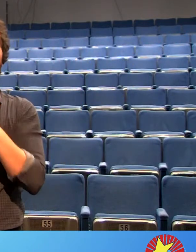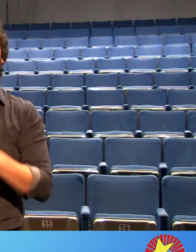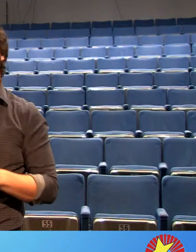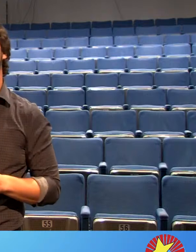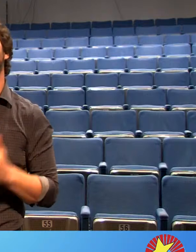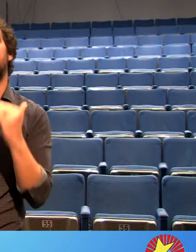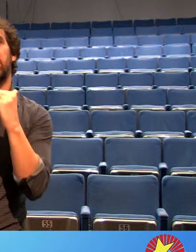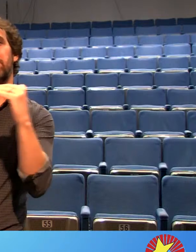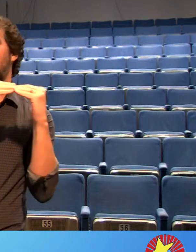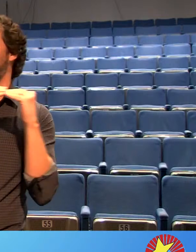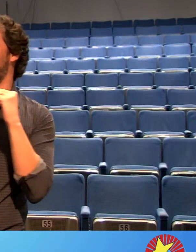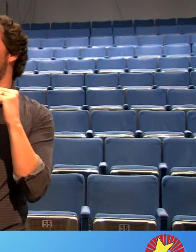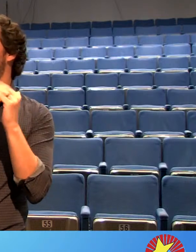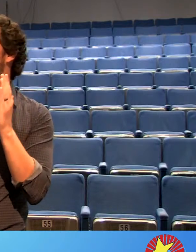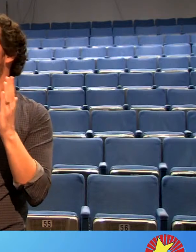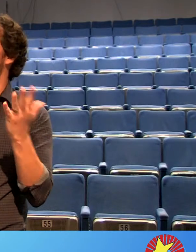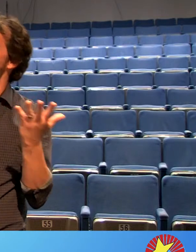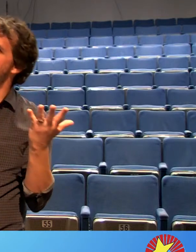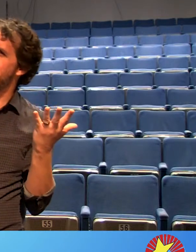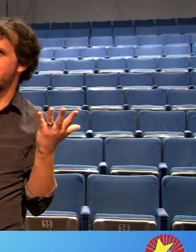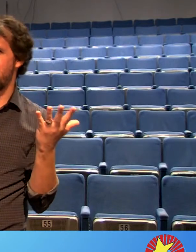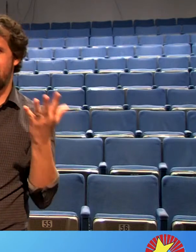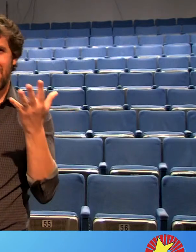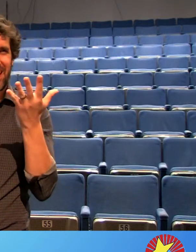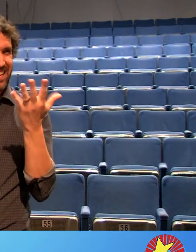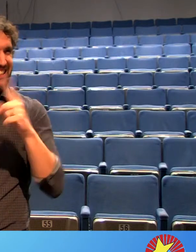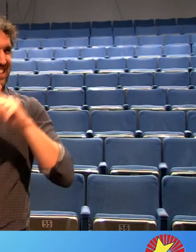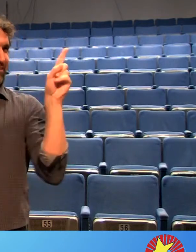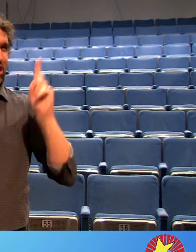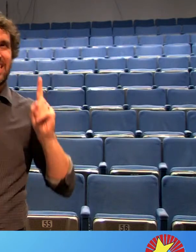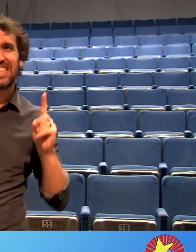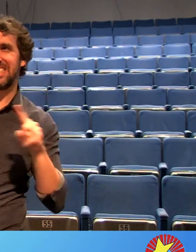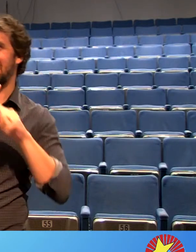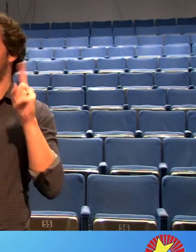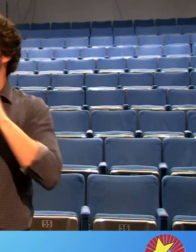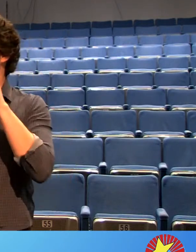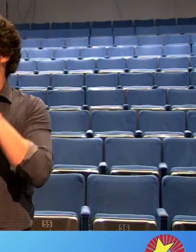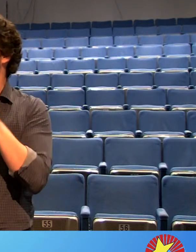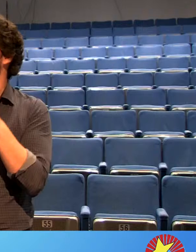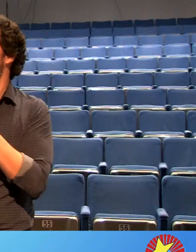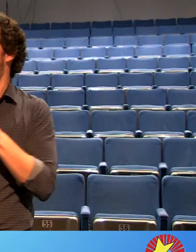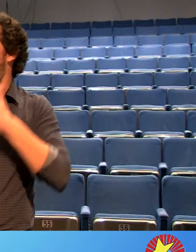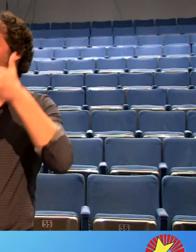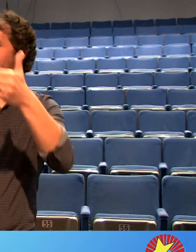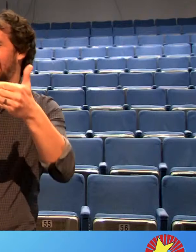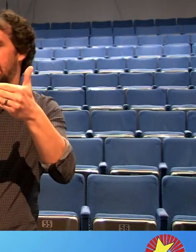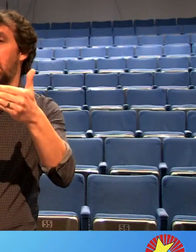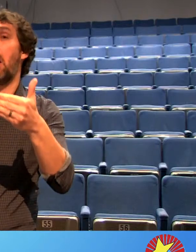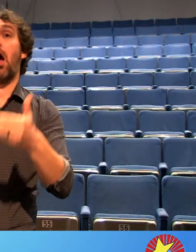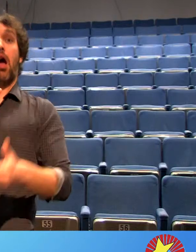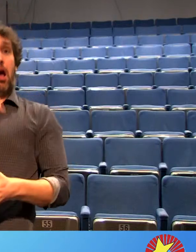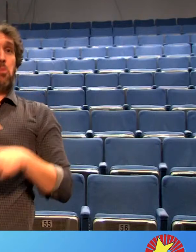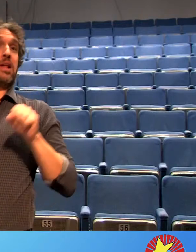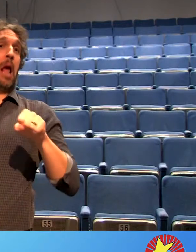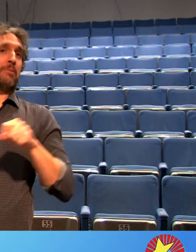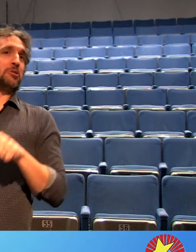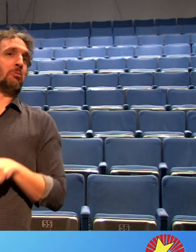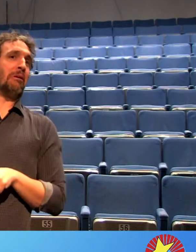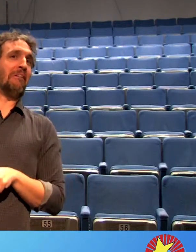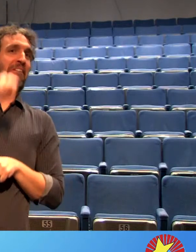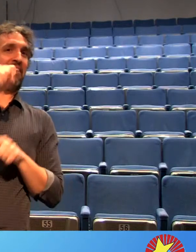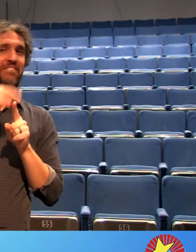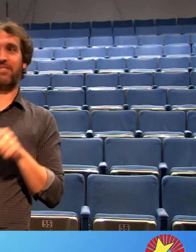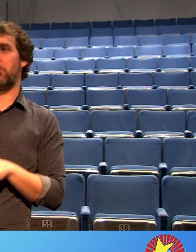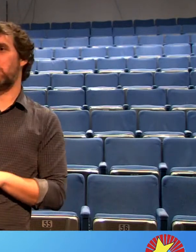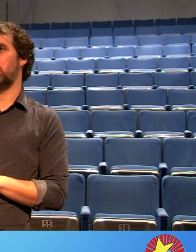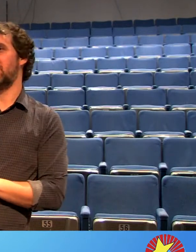nationally with both hearing and deaf students. But as you know, we are a specific